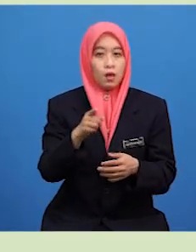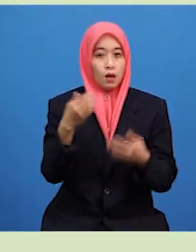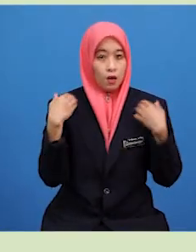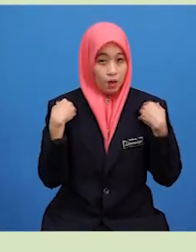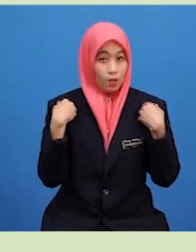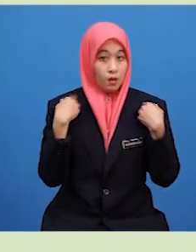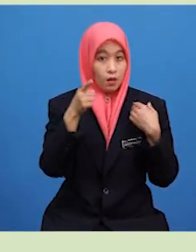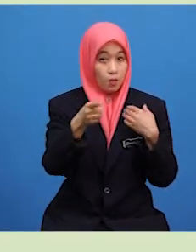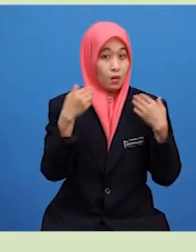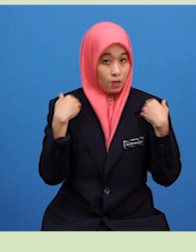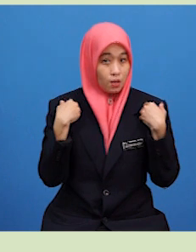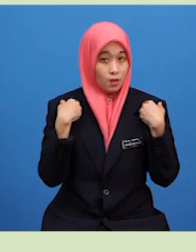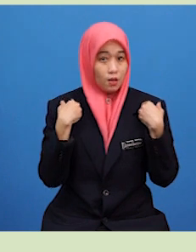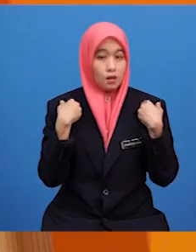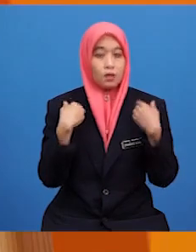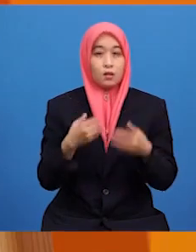pets at home?